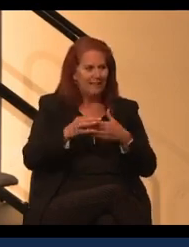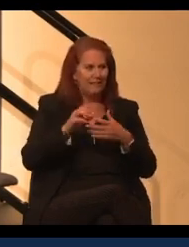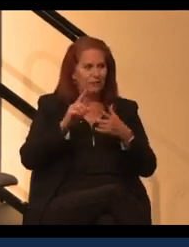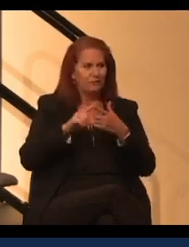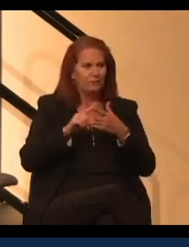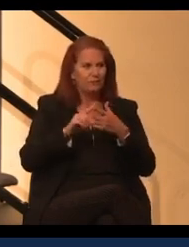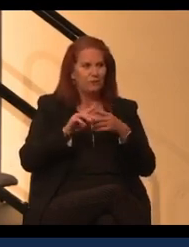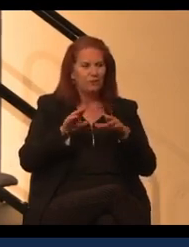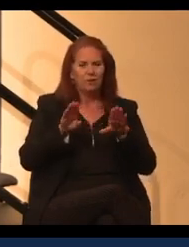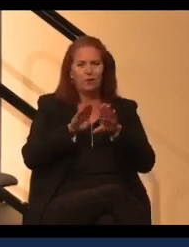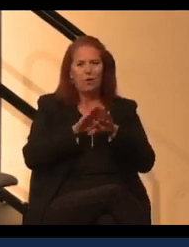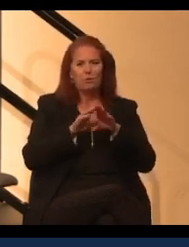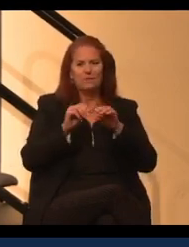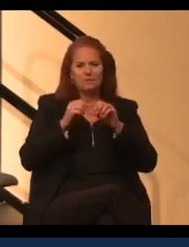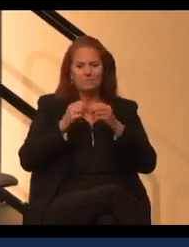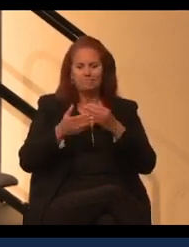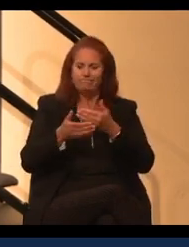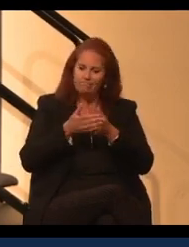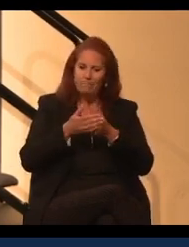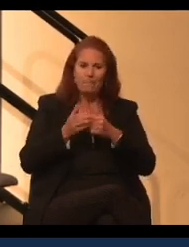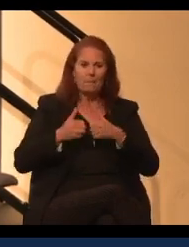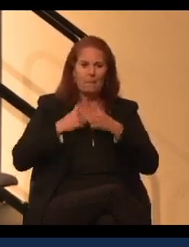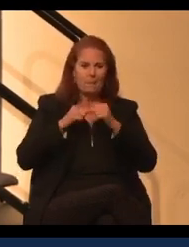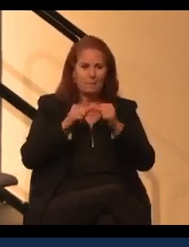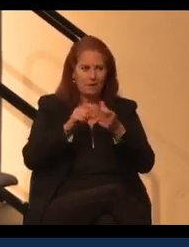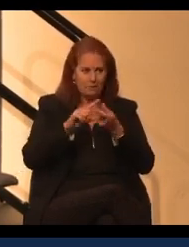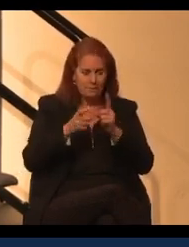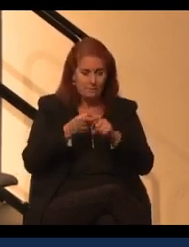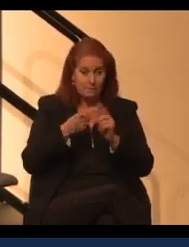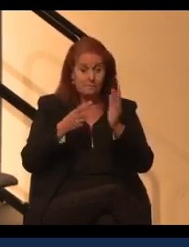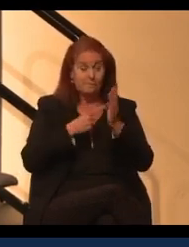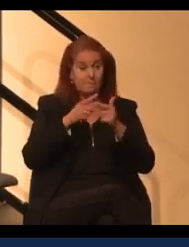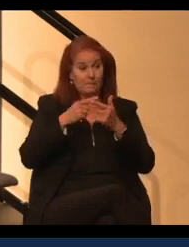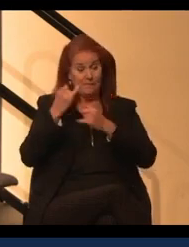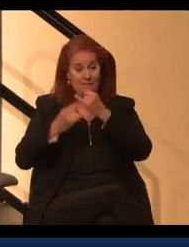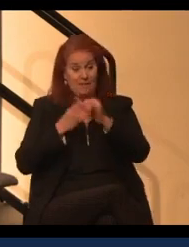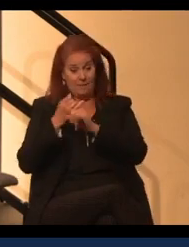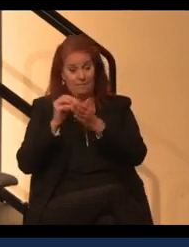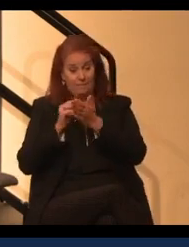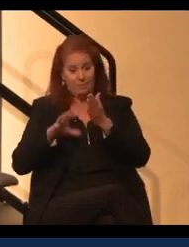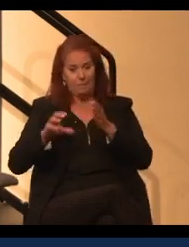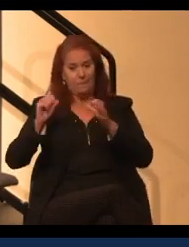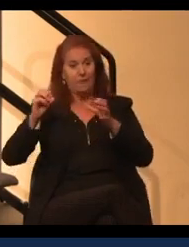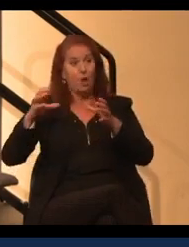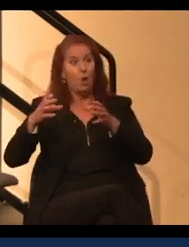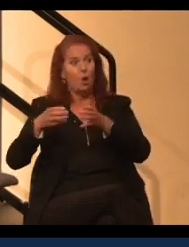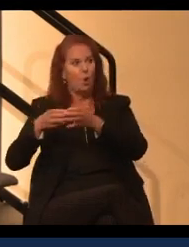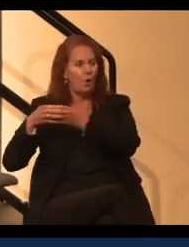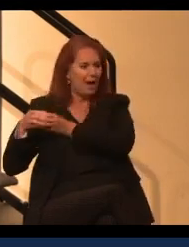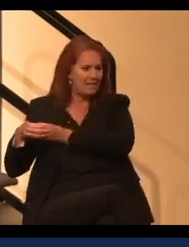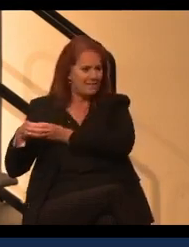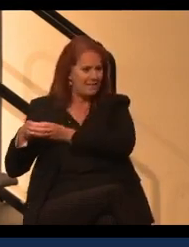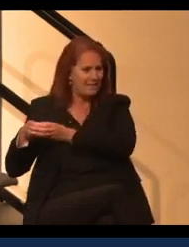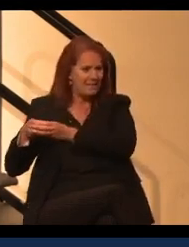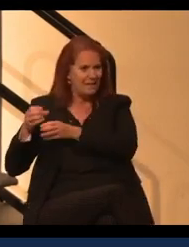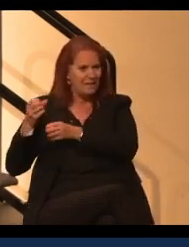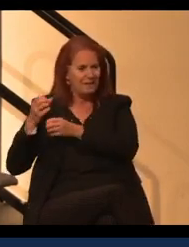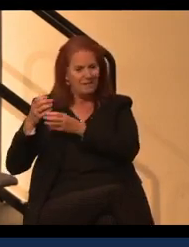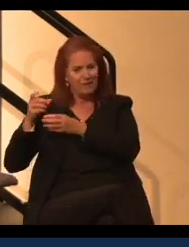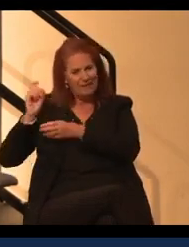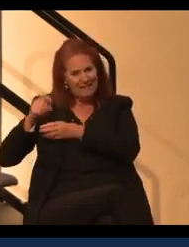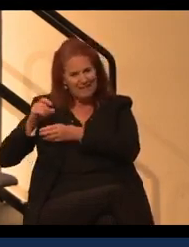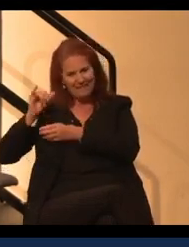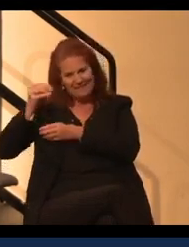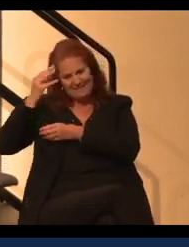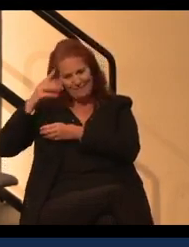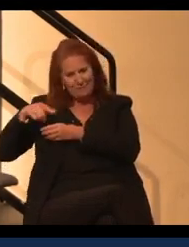close and lifelong friendships. The problem, though, is sometimes when international student groups are so isolated that there may be misinformation, that